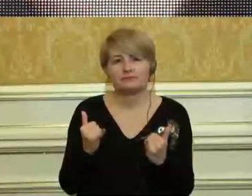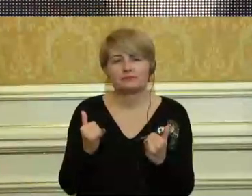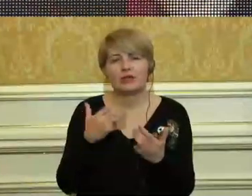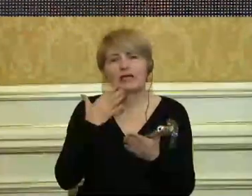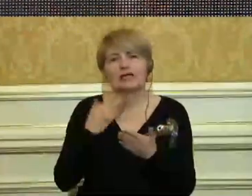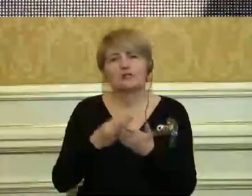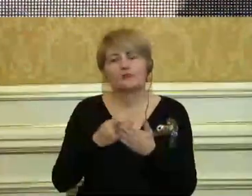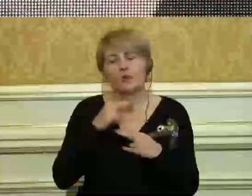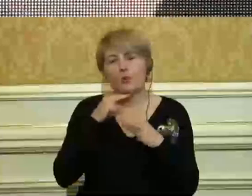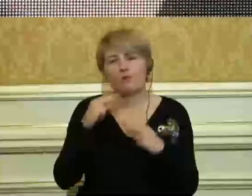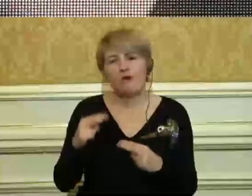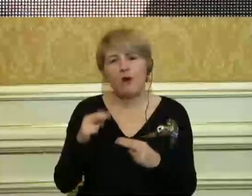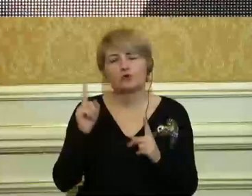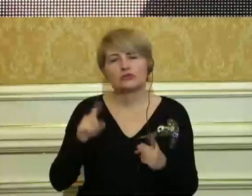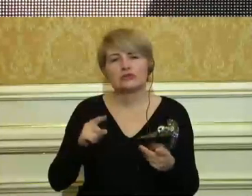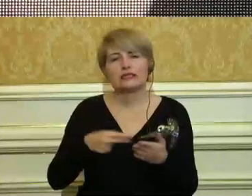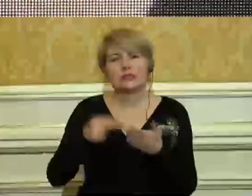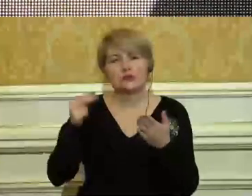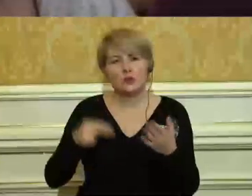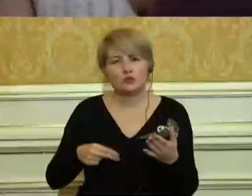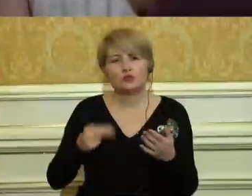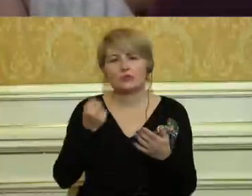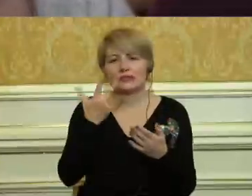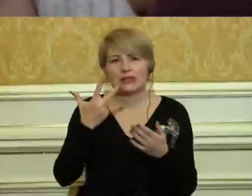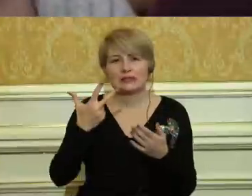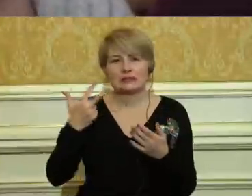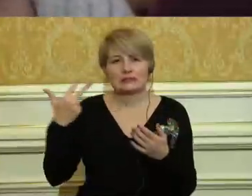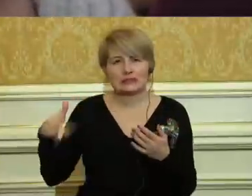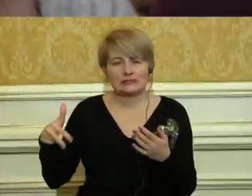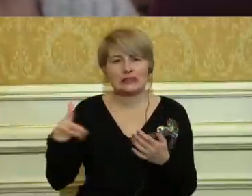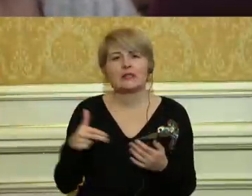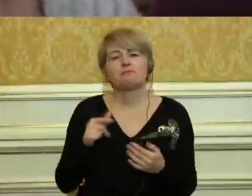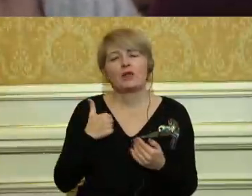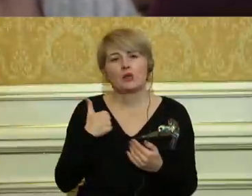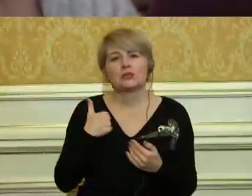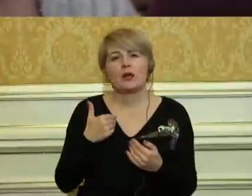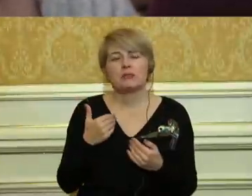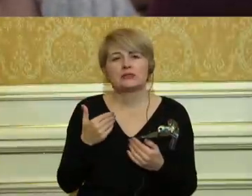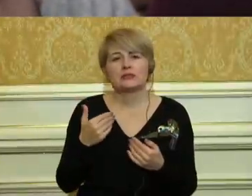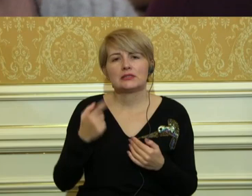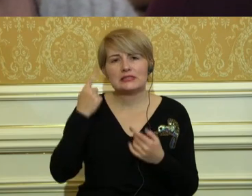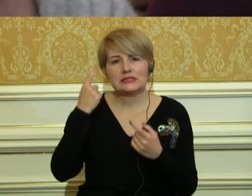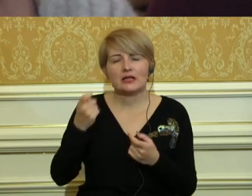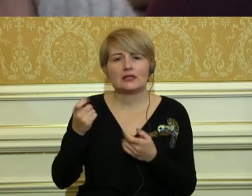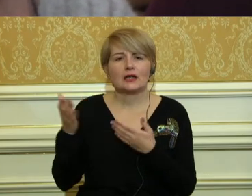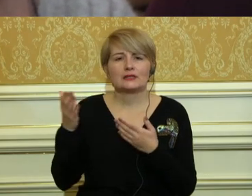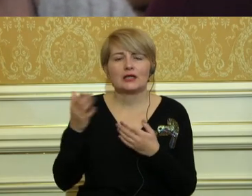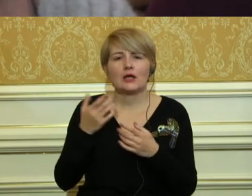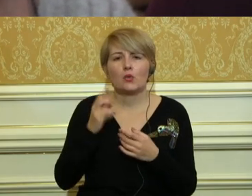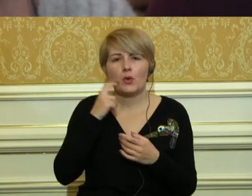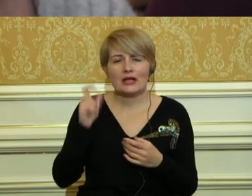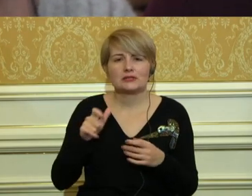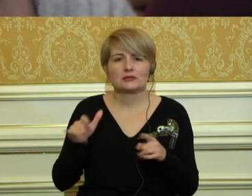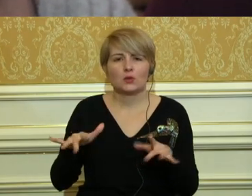So I would encourage the Ukrainian government and the non-governmental women's feminist organizations